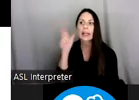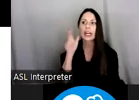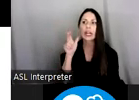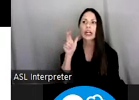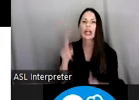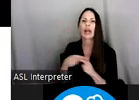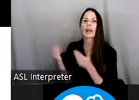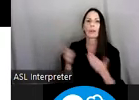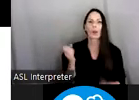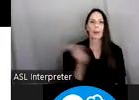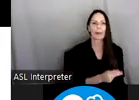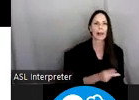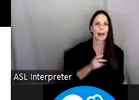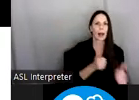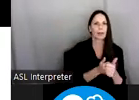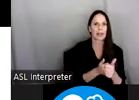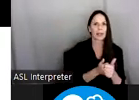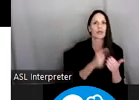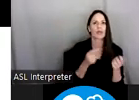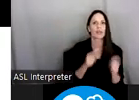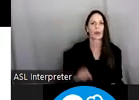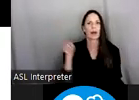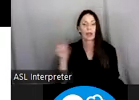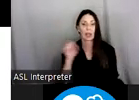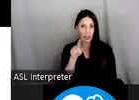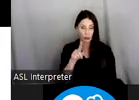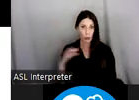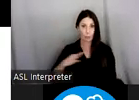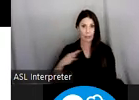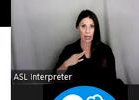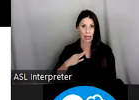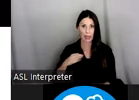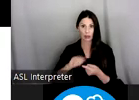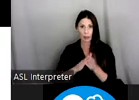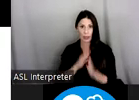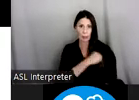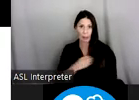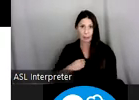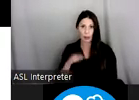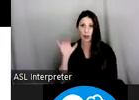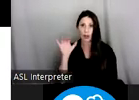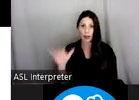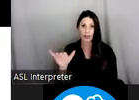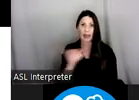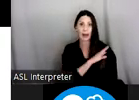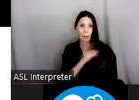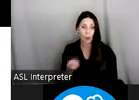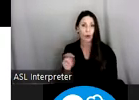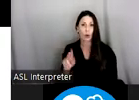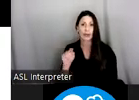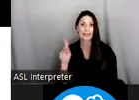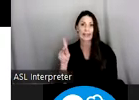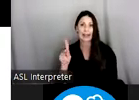think, Seth, you said this earlier. If you apply to be a member of that board or task force or whatever, or someone elects you, then you are